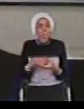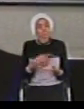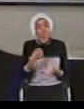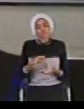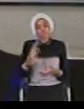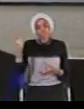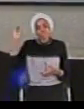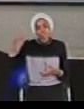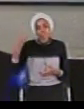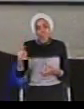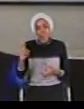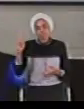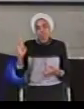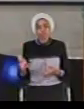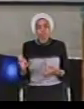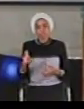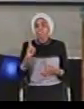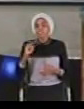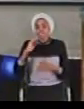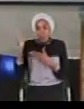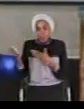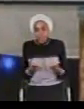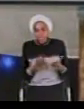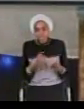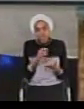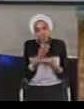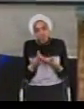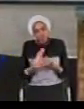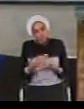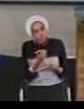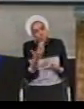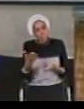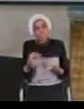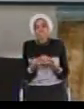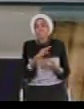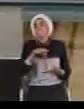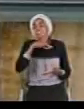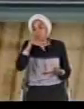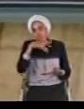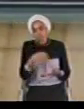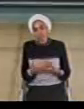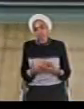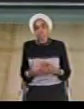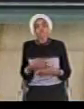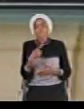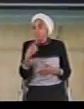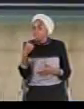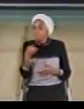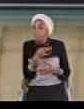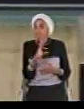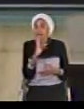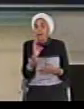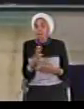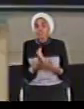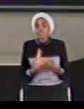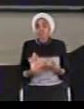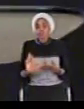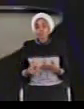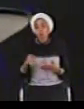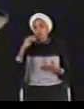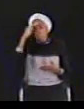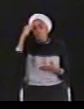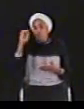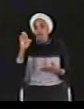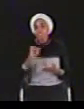They bring in some other things. That's corruption. It says there are certain men crept